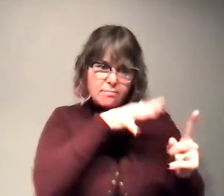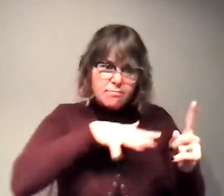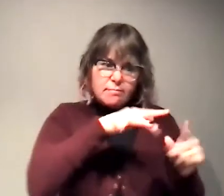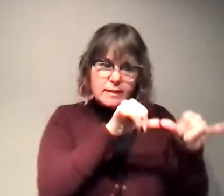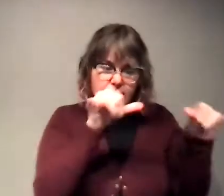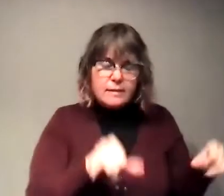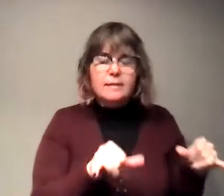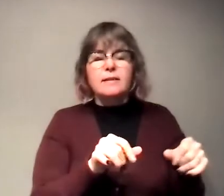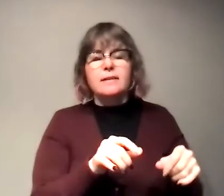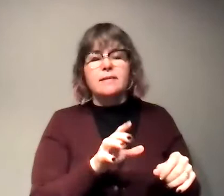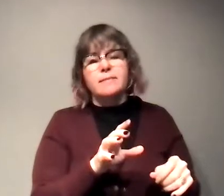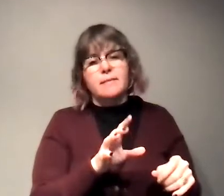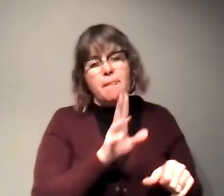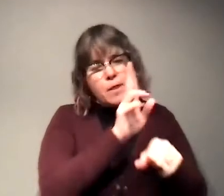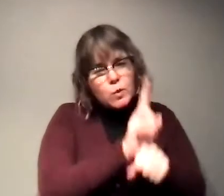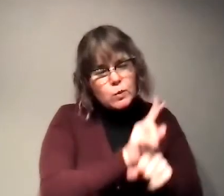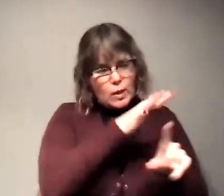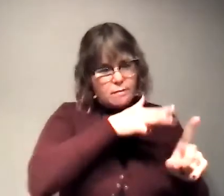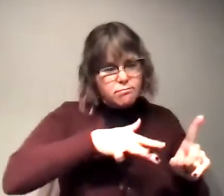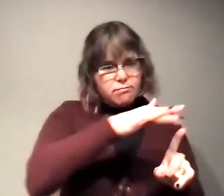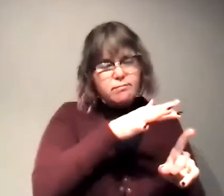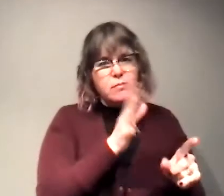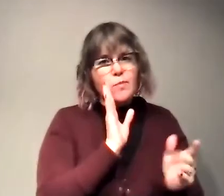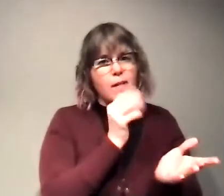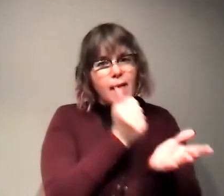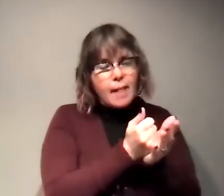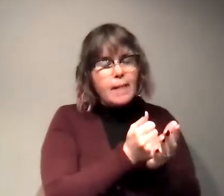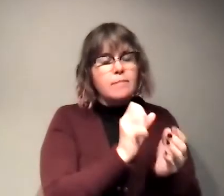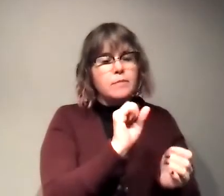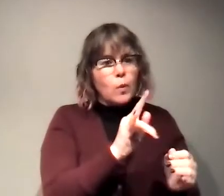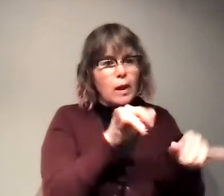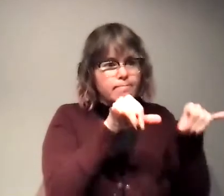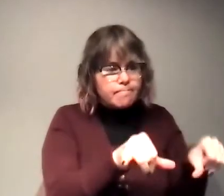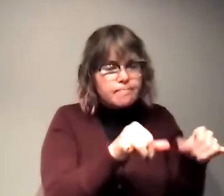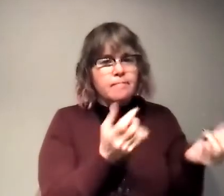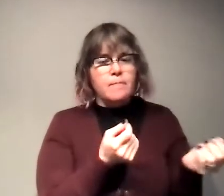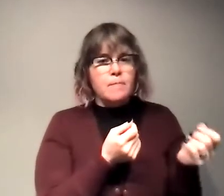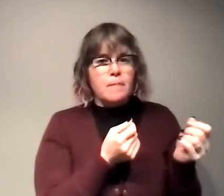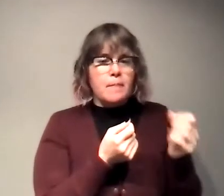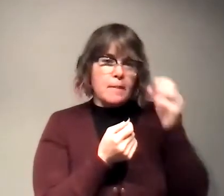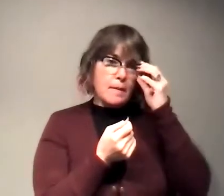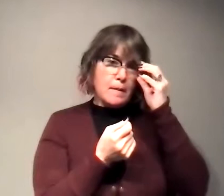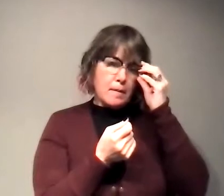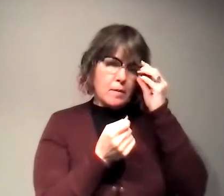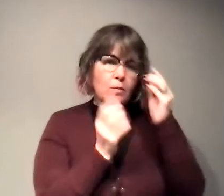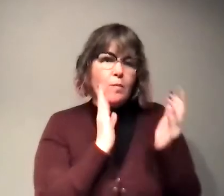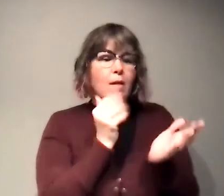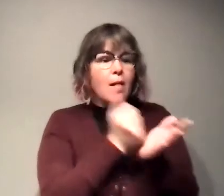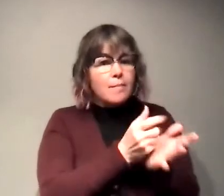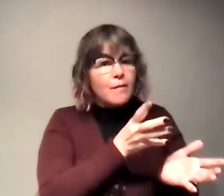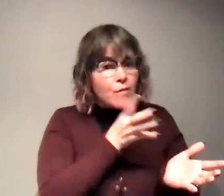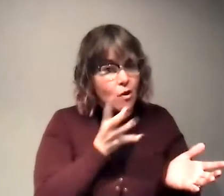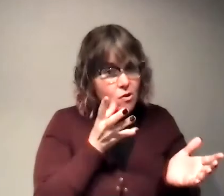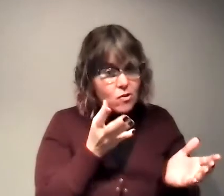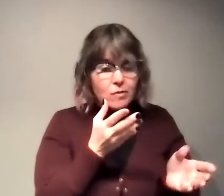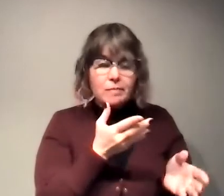they're used to the conditions there and they can help keep the soil in place so they can actually make it better for farms in that